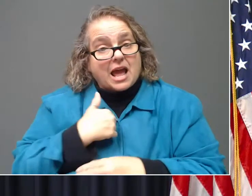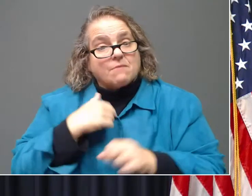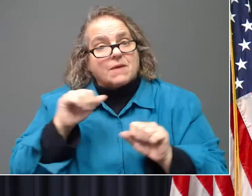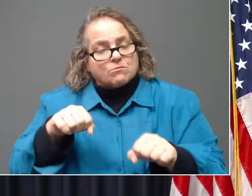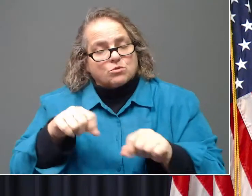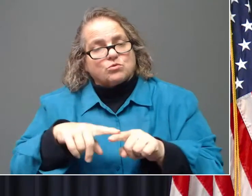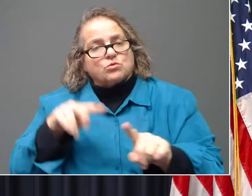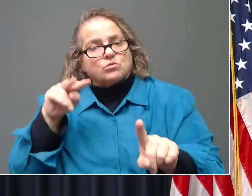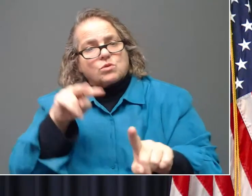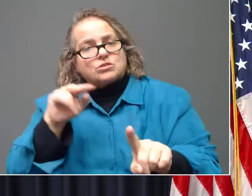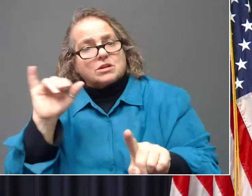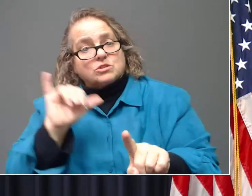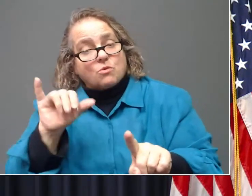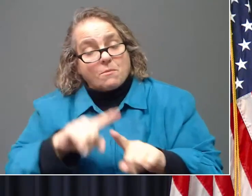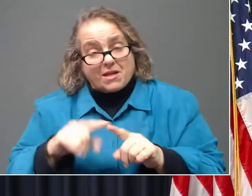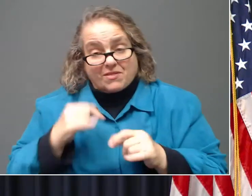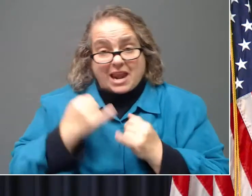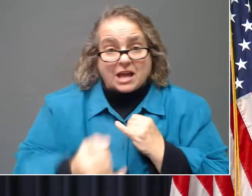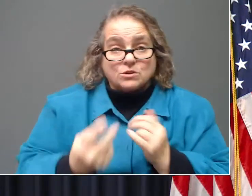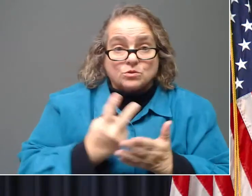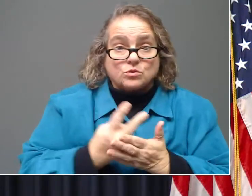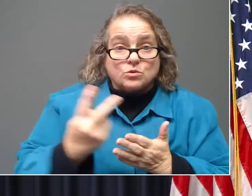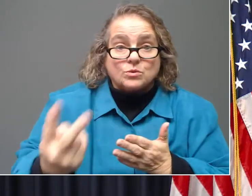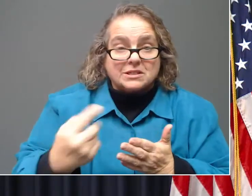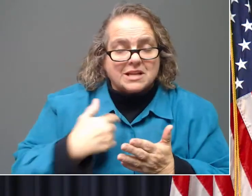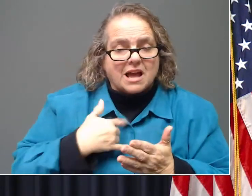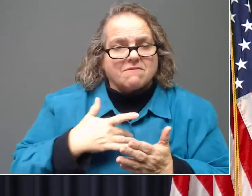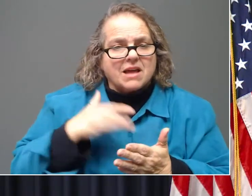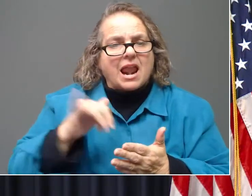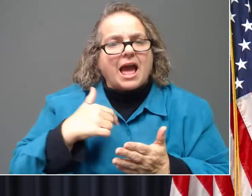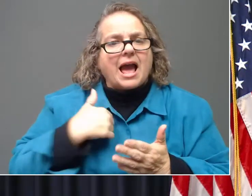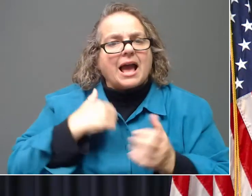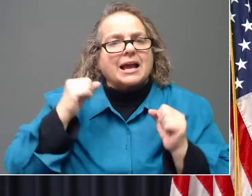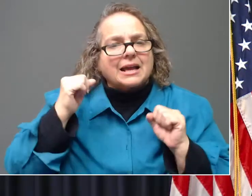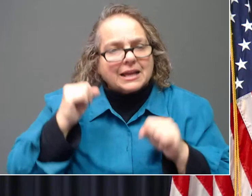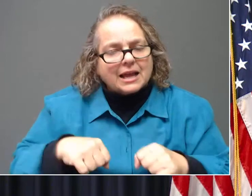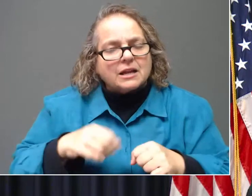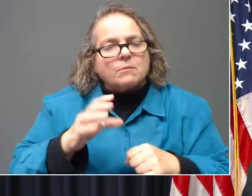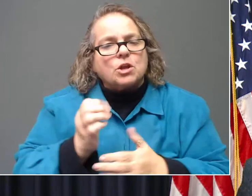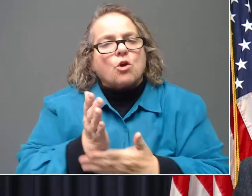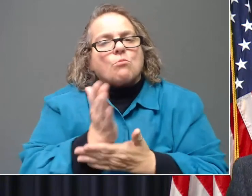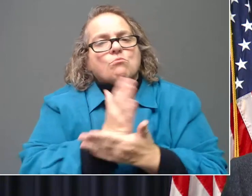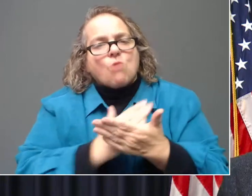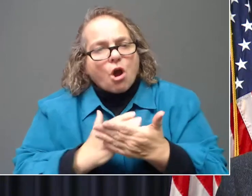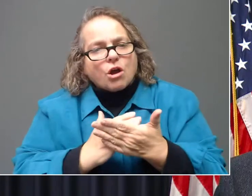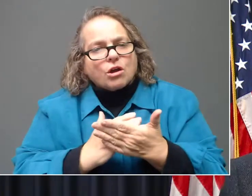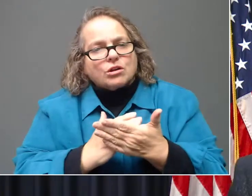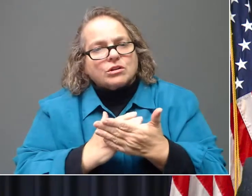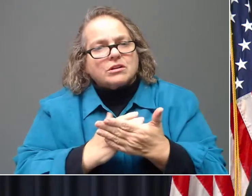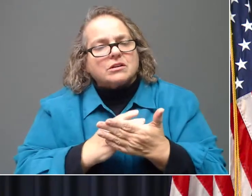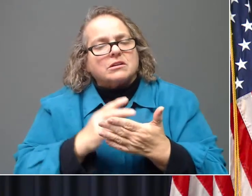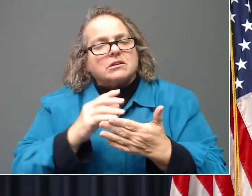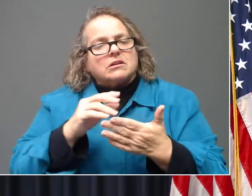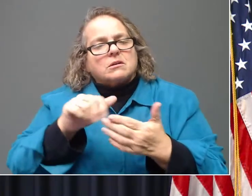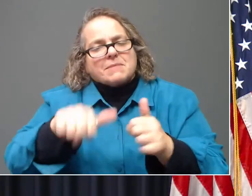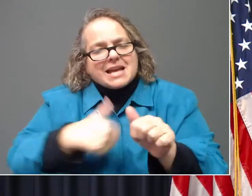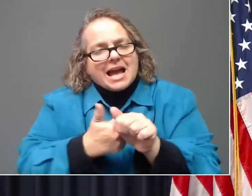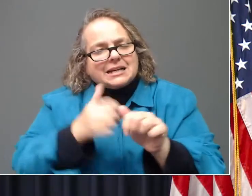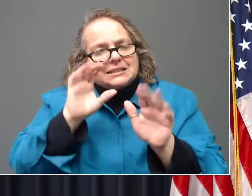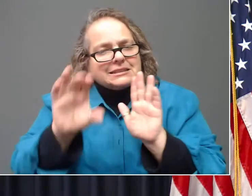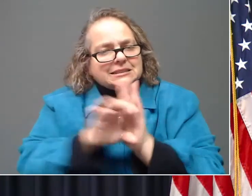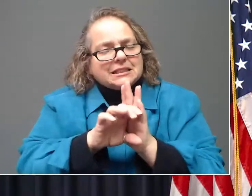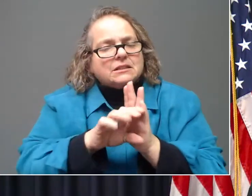in the last 2 weeks, I feel like I've been able to really get behind the curtain and see what's really been going